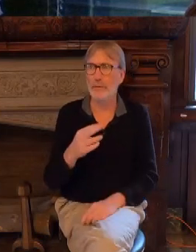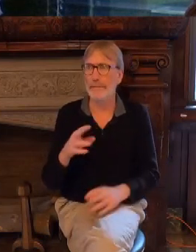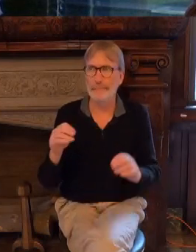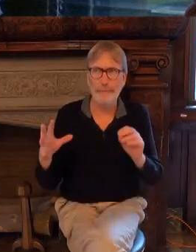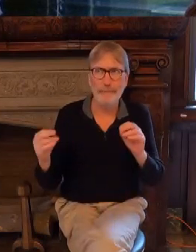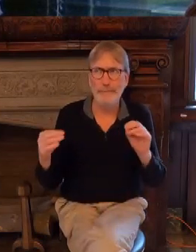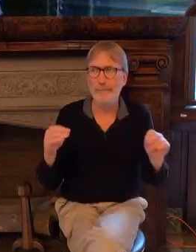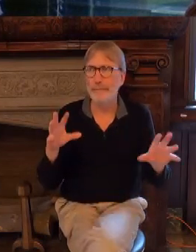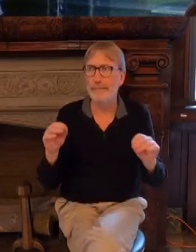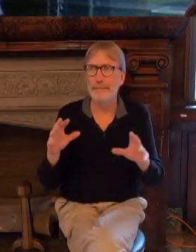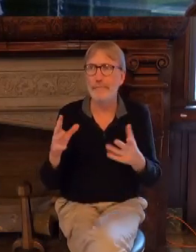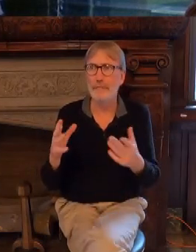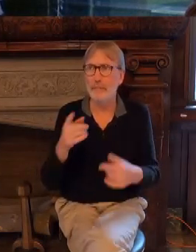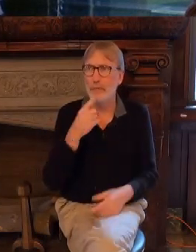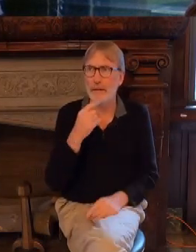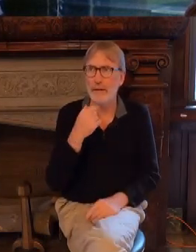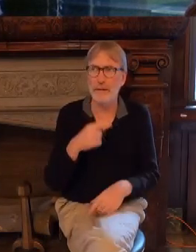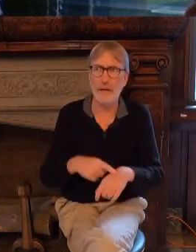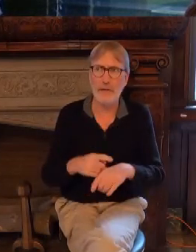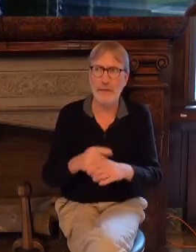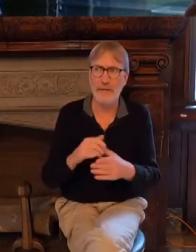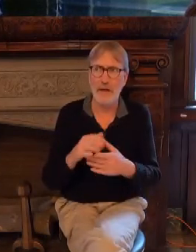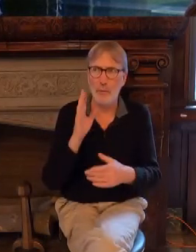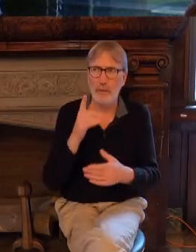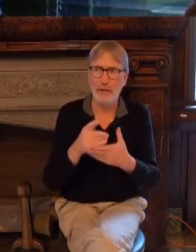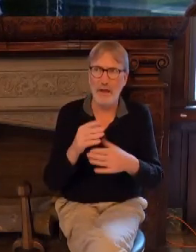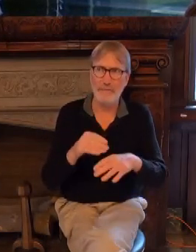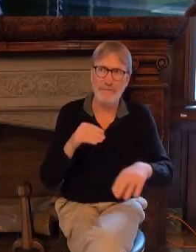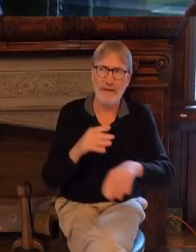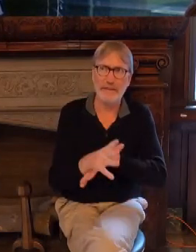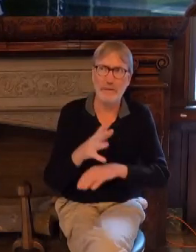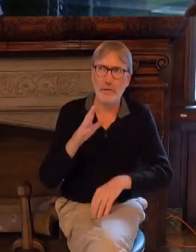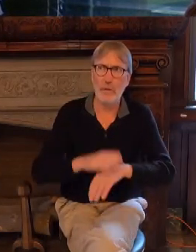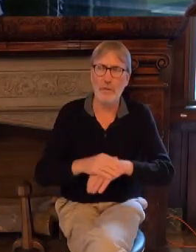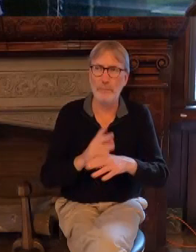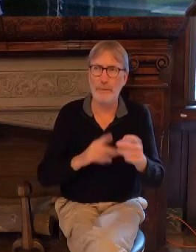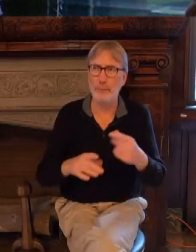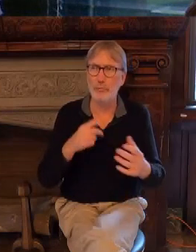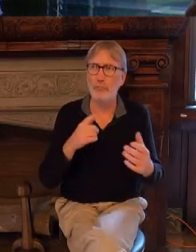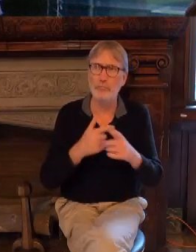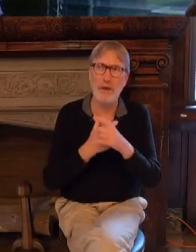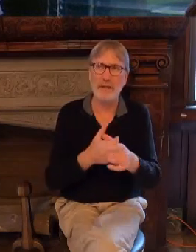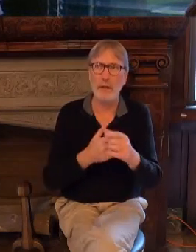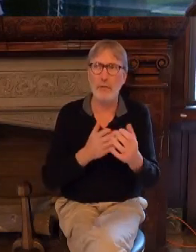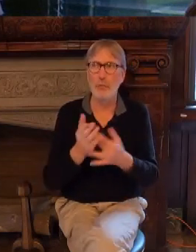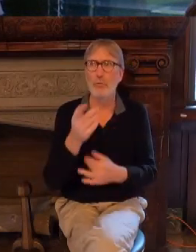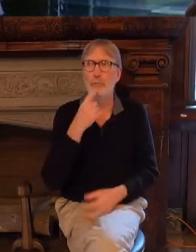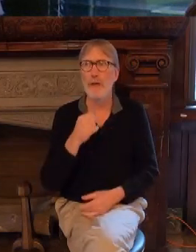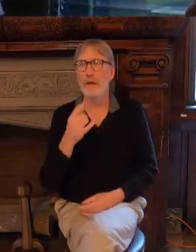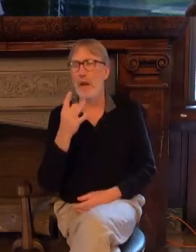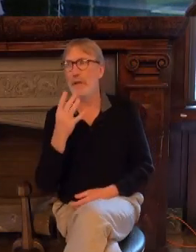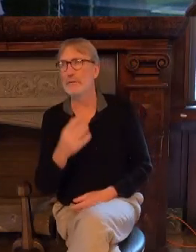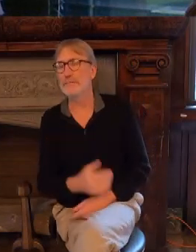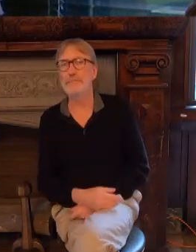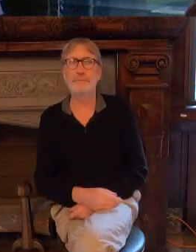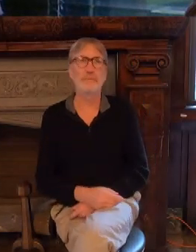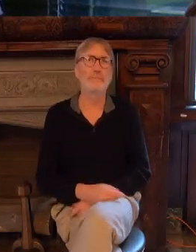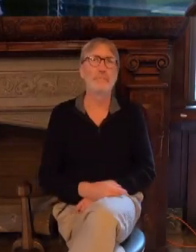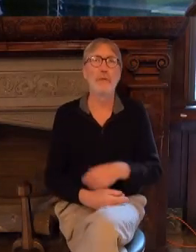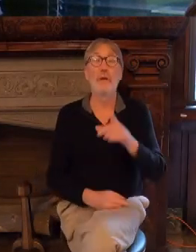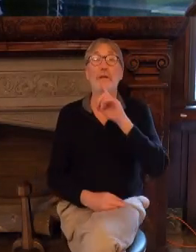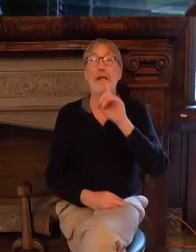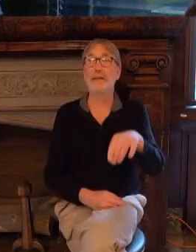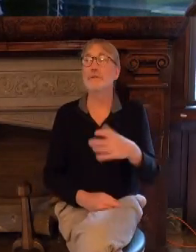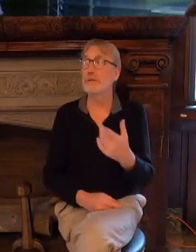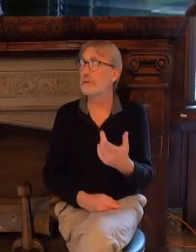segment between red lights, that has any impact on people running red lights? So the easiest, quickest answer